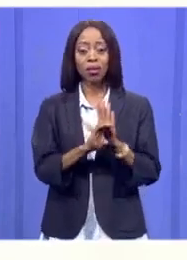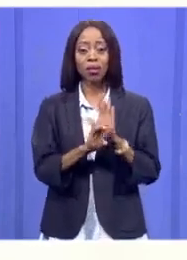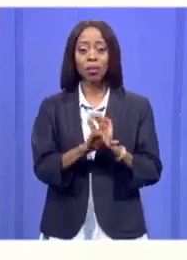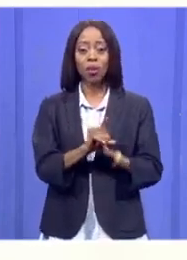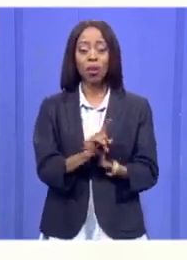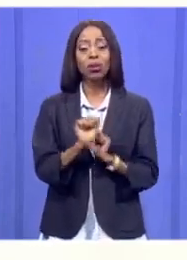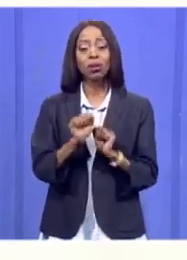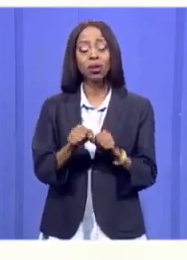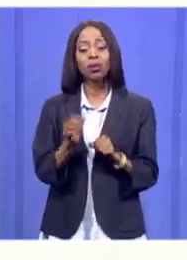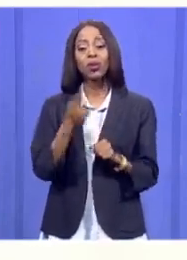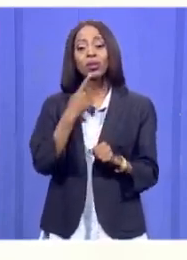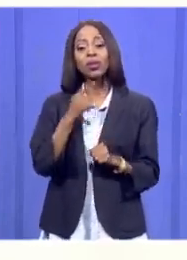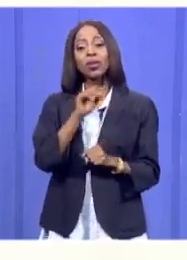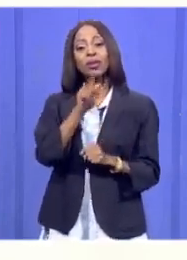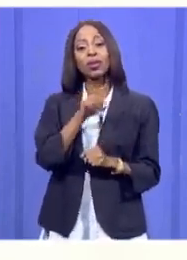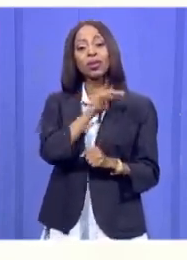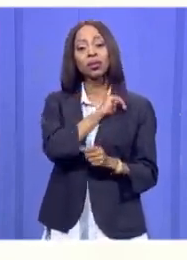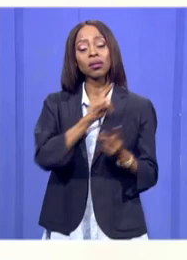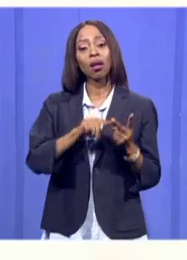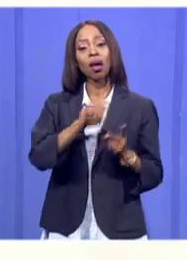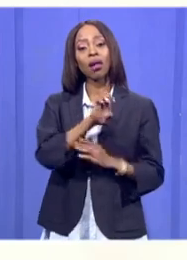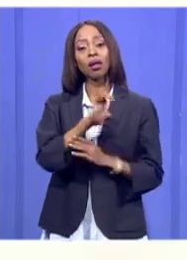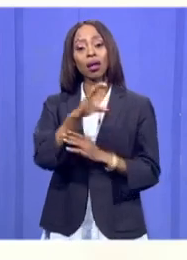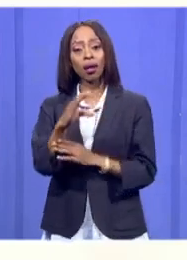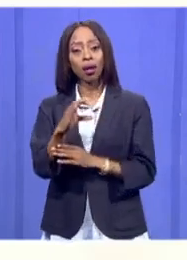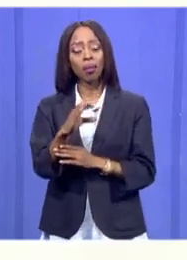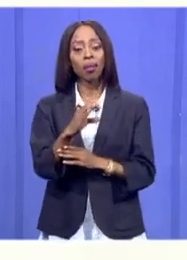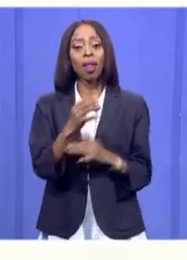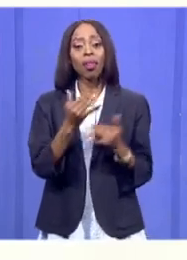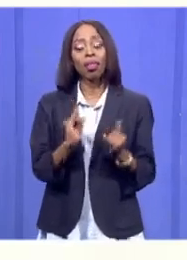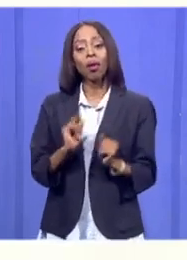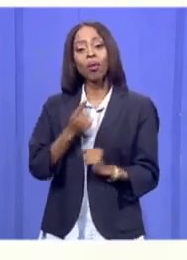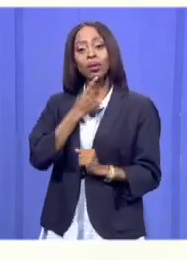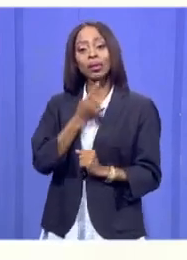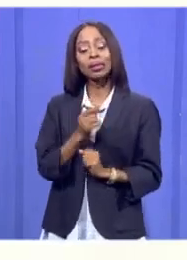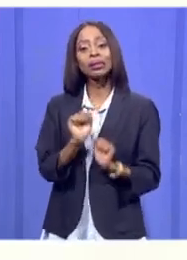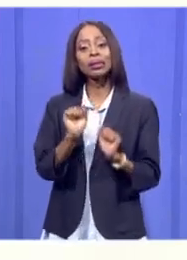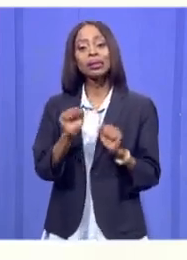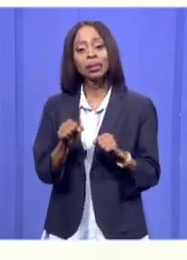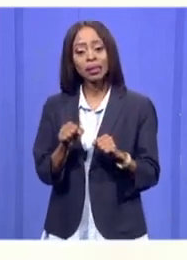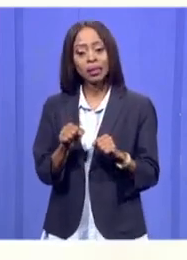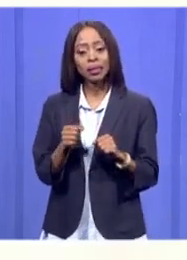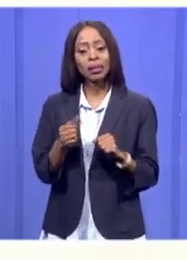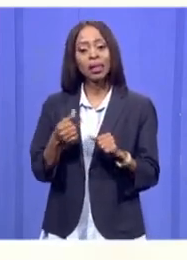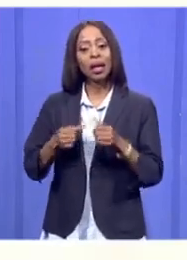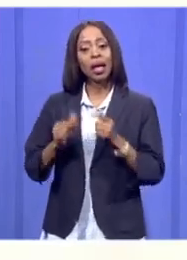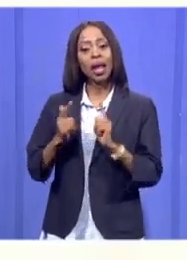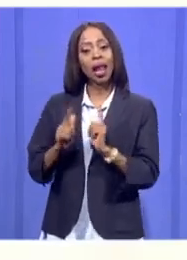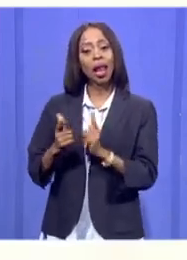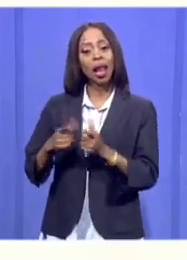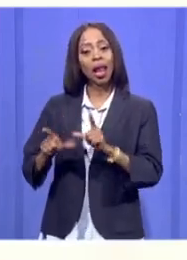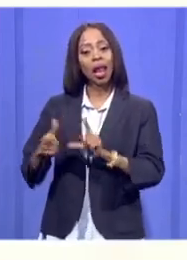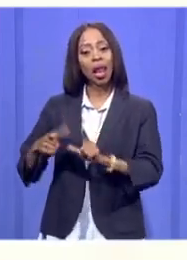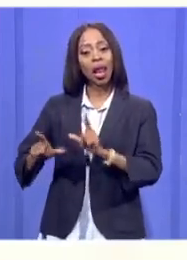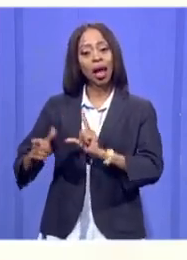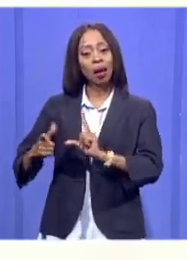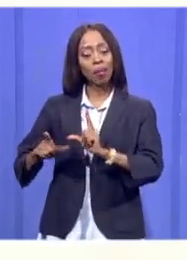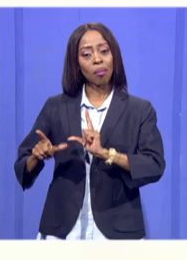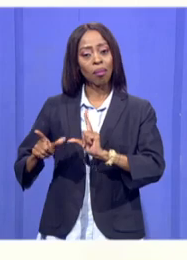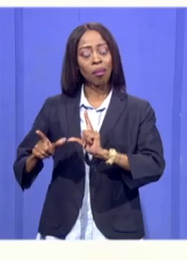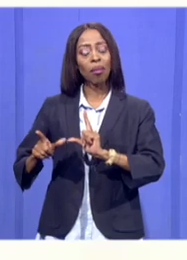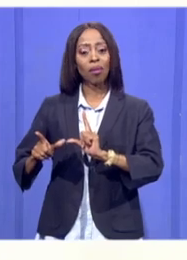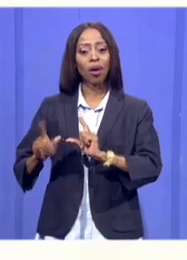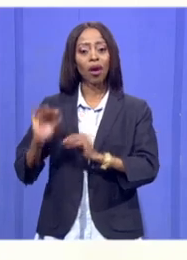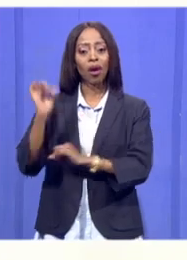rightly said in KwaZulu-Natal and Eastern Cape. So what we are saying is that now we have a laboratory equipment in place. We have